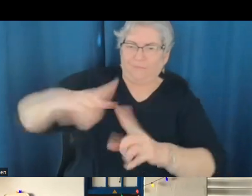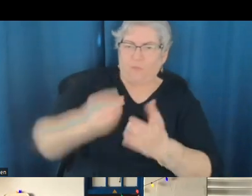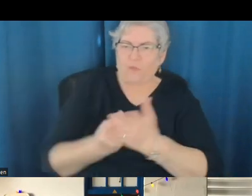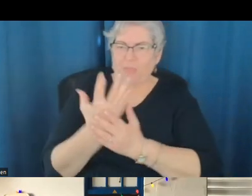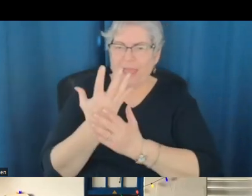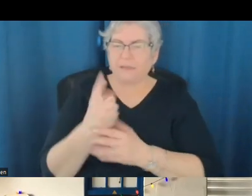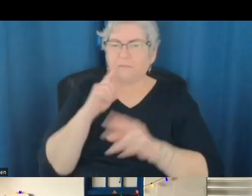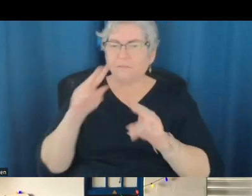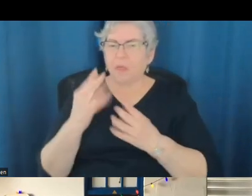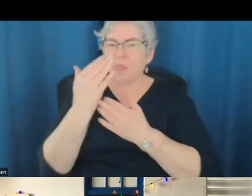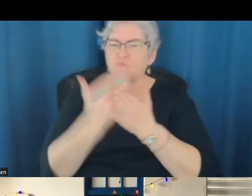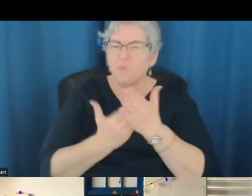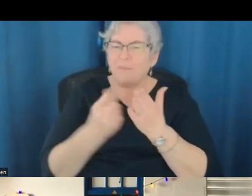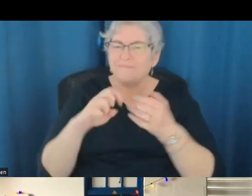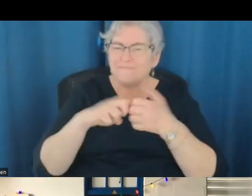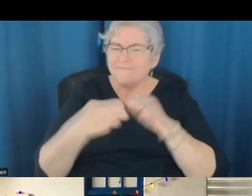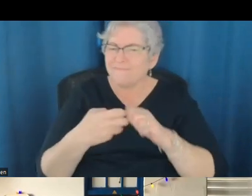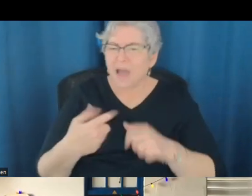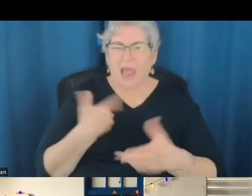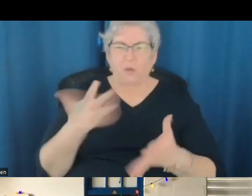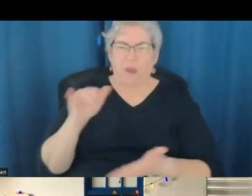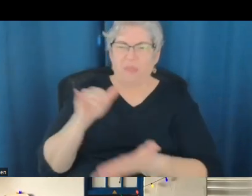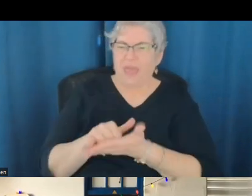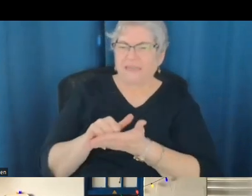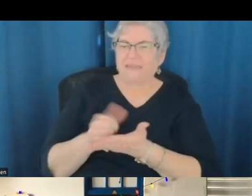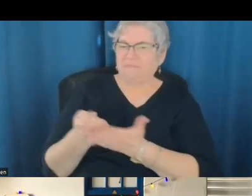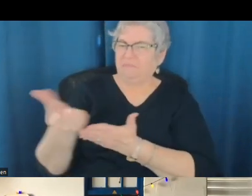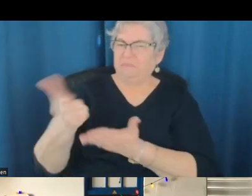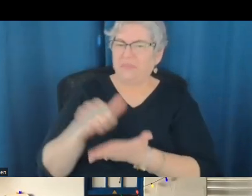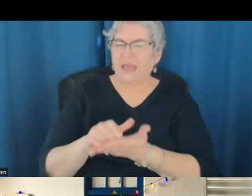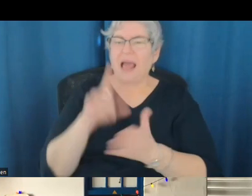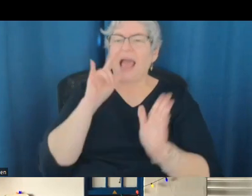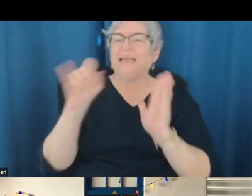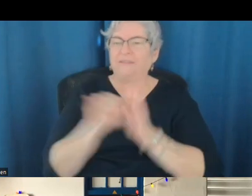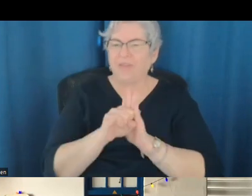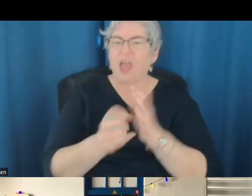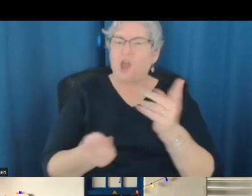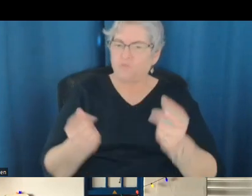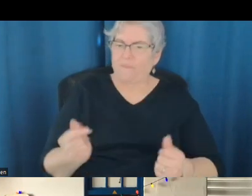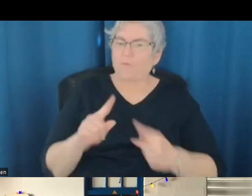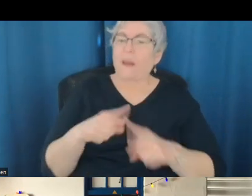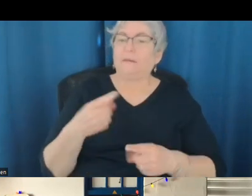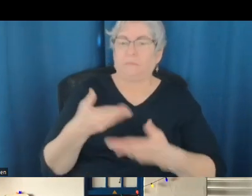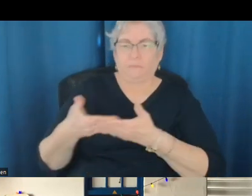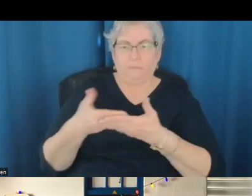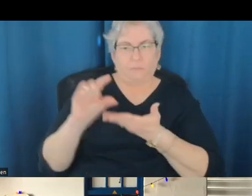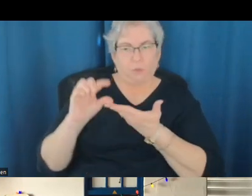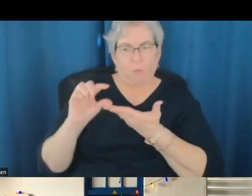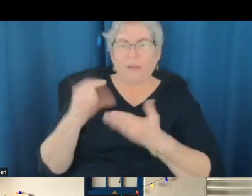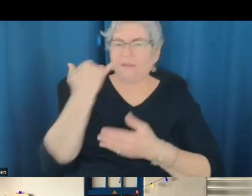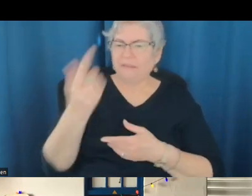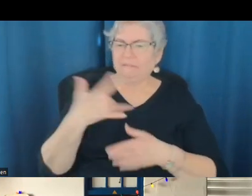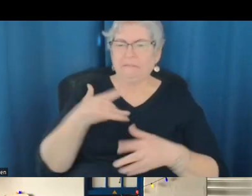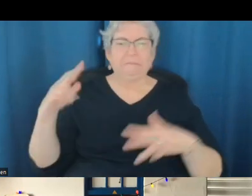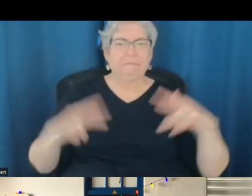a list of problem species that are undesirable and learn to identify and remove them when they are young. If you are unsure